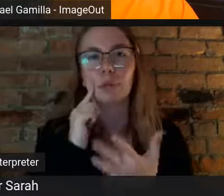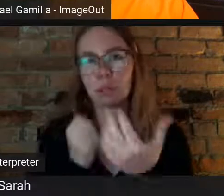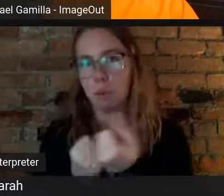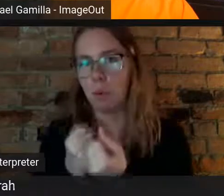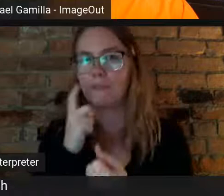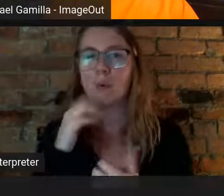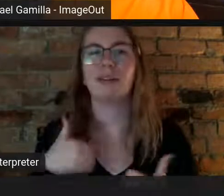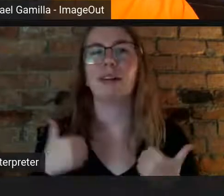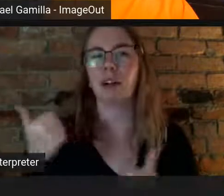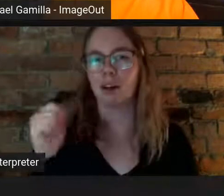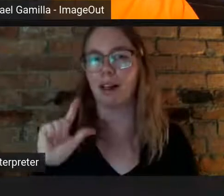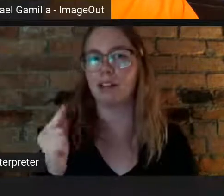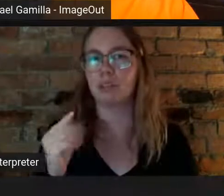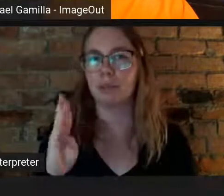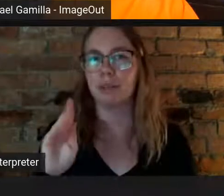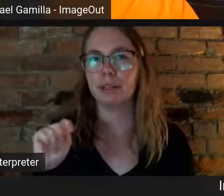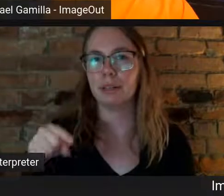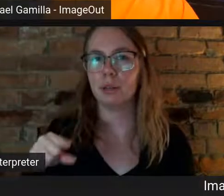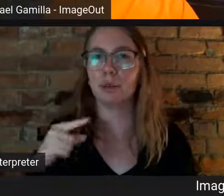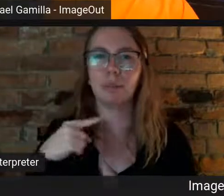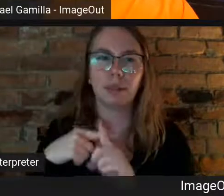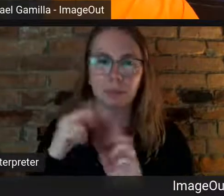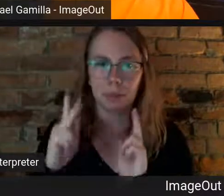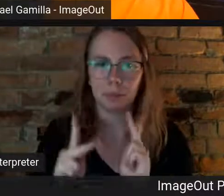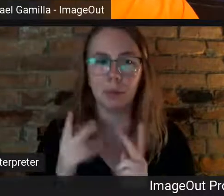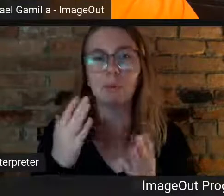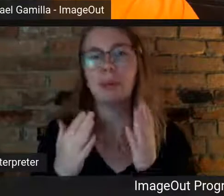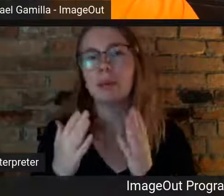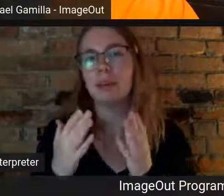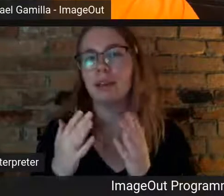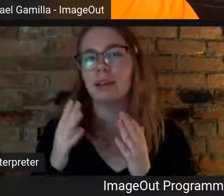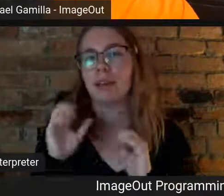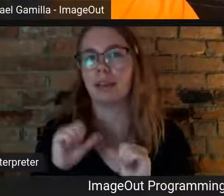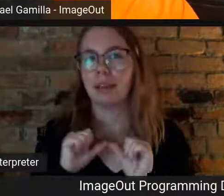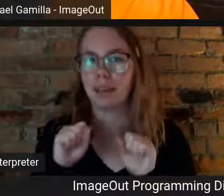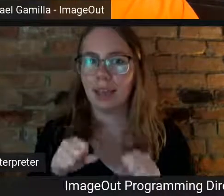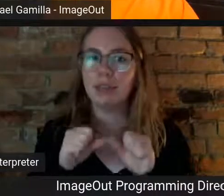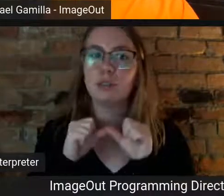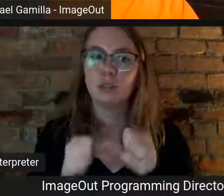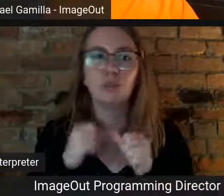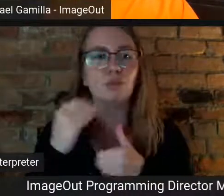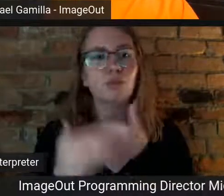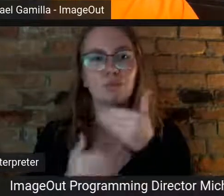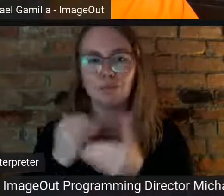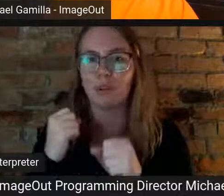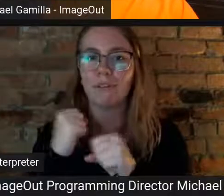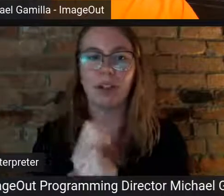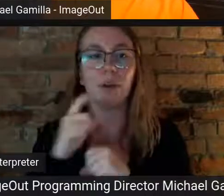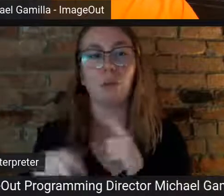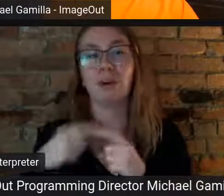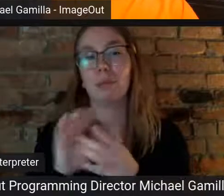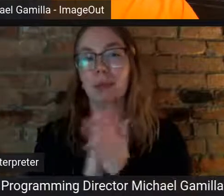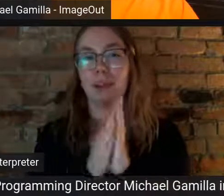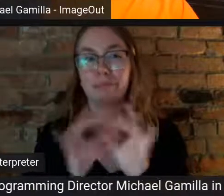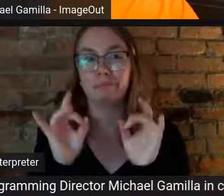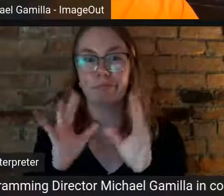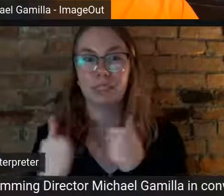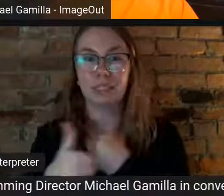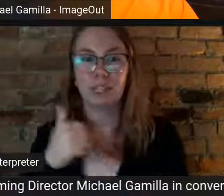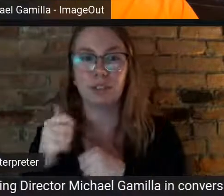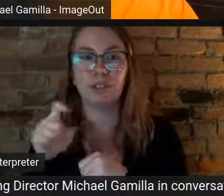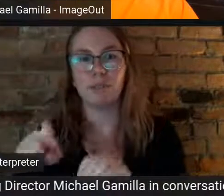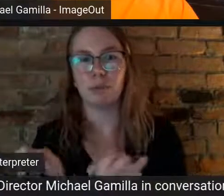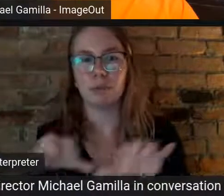who perhaps then can carry the torch on after it gets too dangerous and people have to leave. That happened with